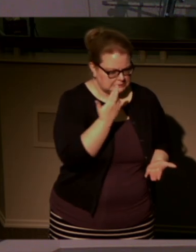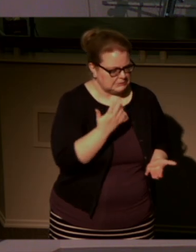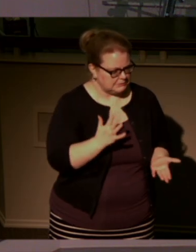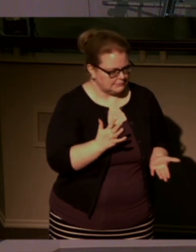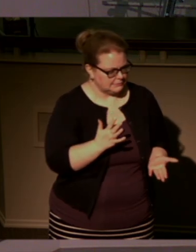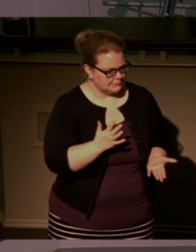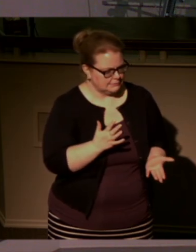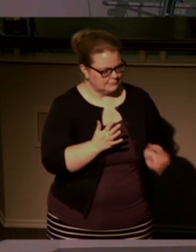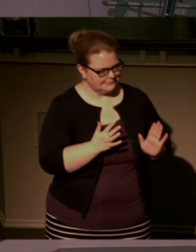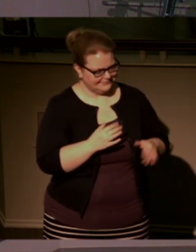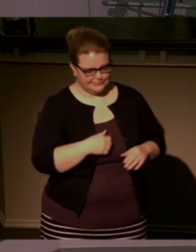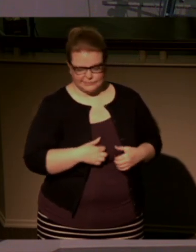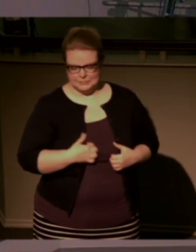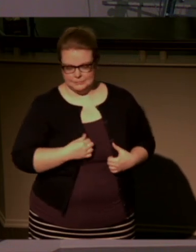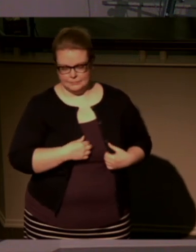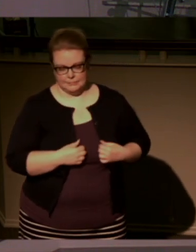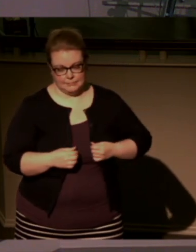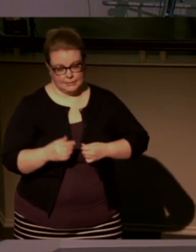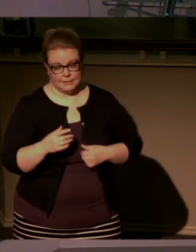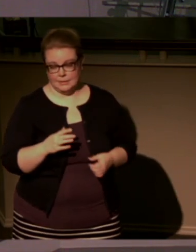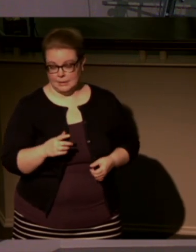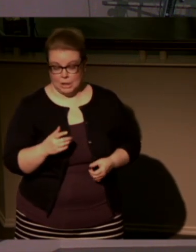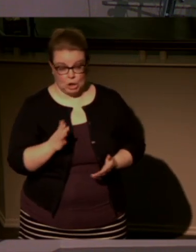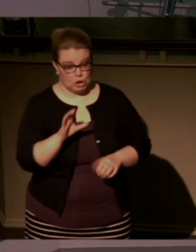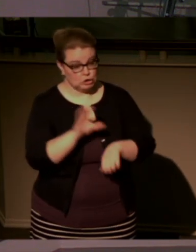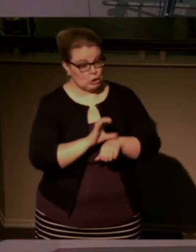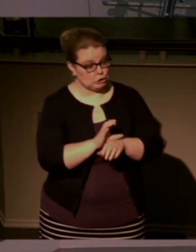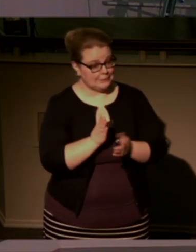You know why I hate church budget time?